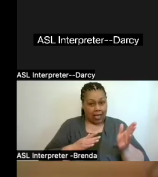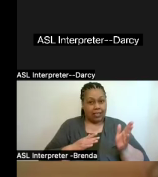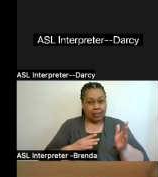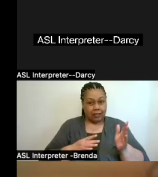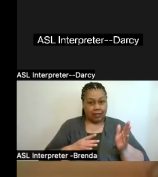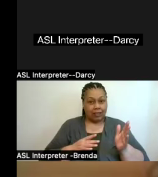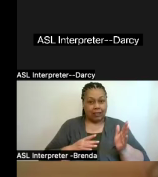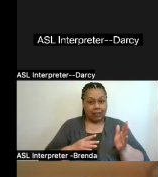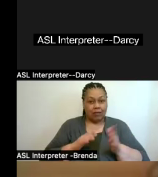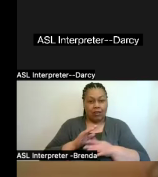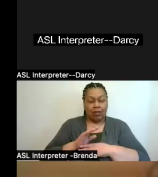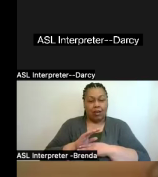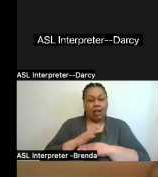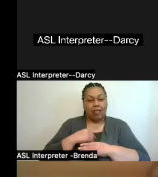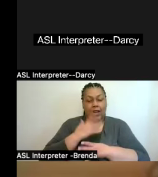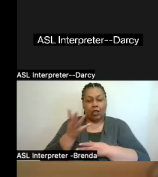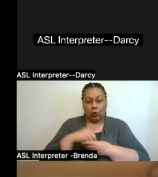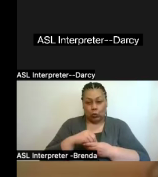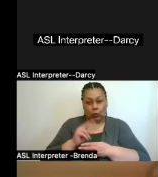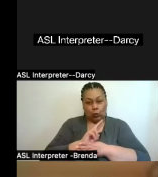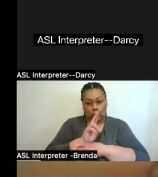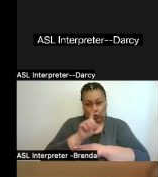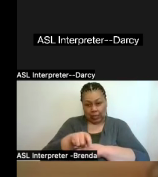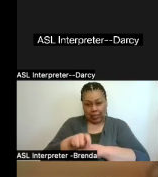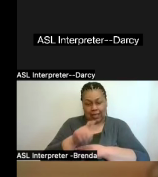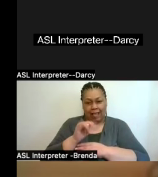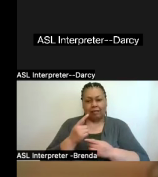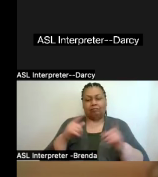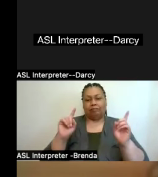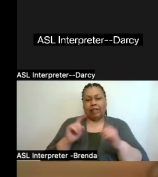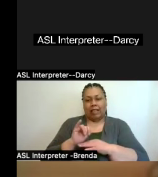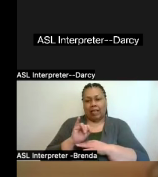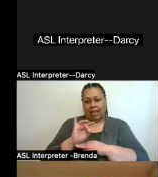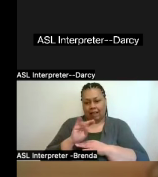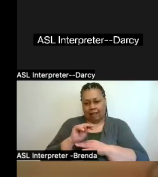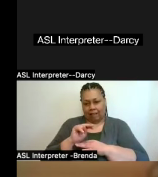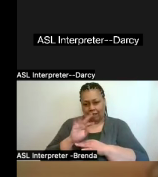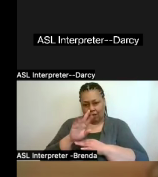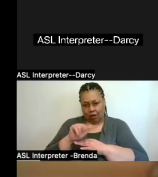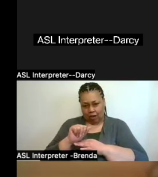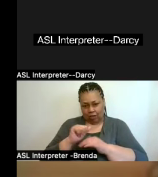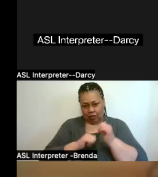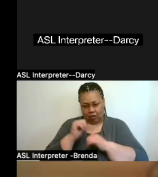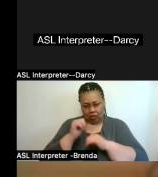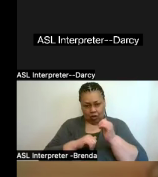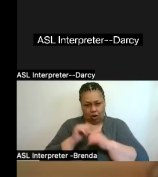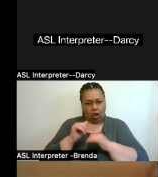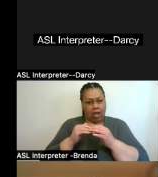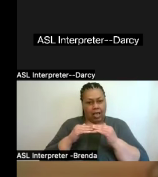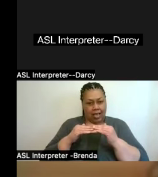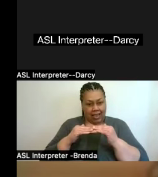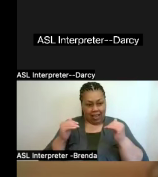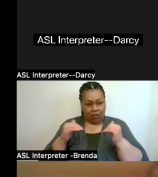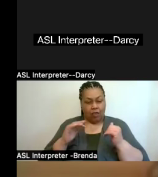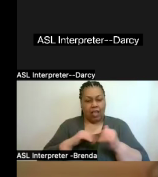that incorporate user needs. This is accomplished at the infrastructure system level that involve the stakeholders, which includes all of